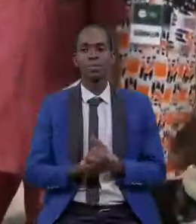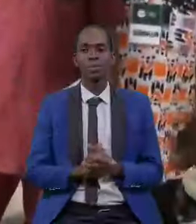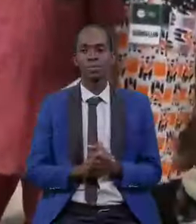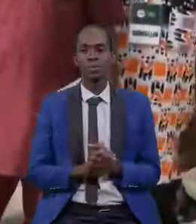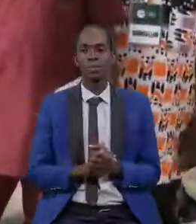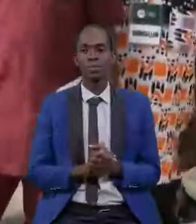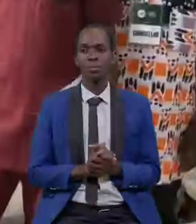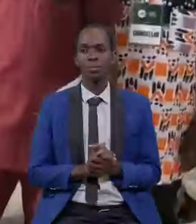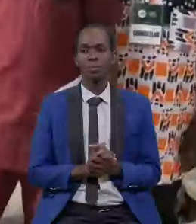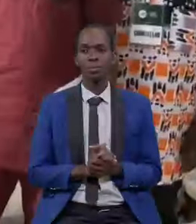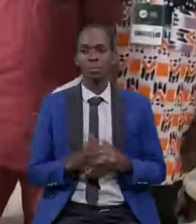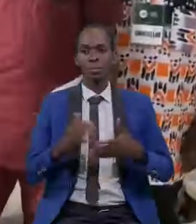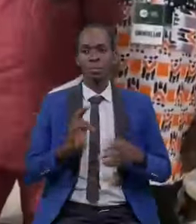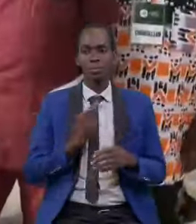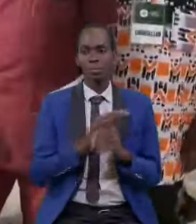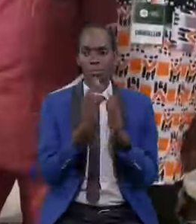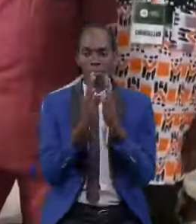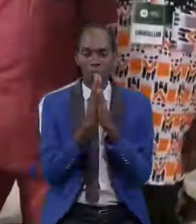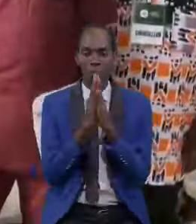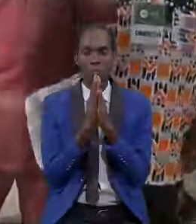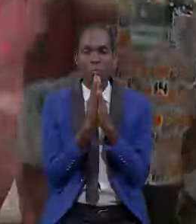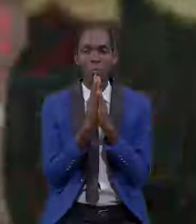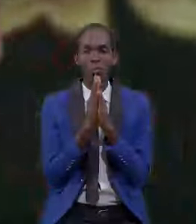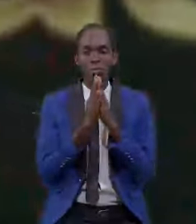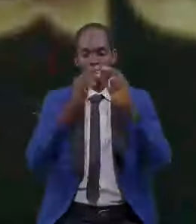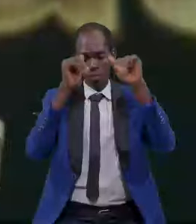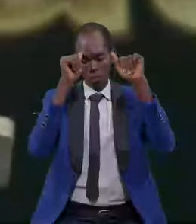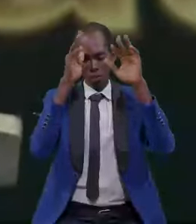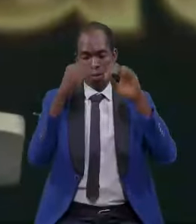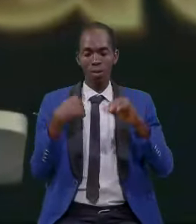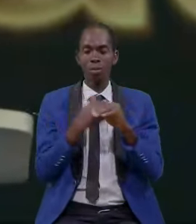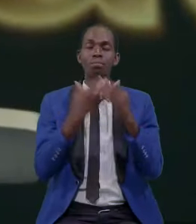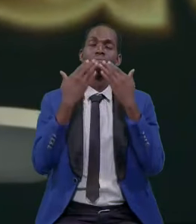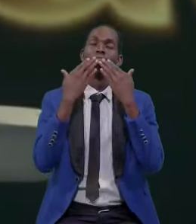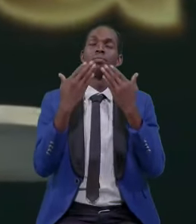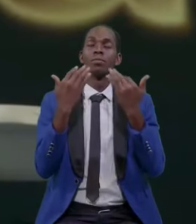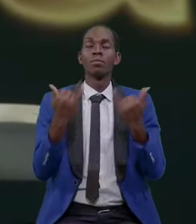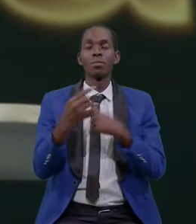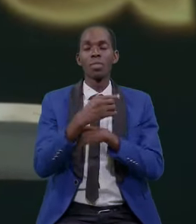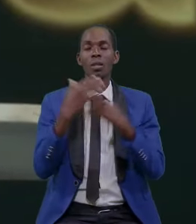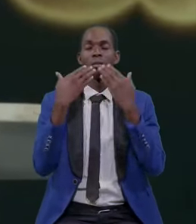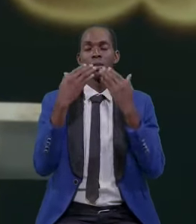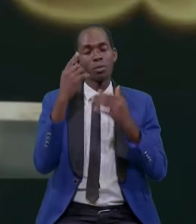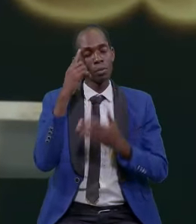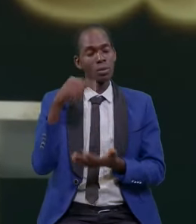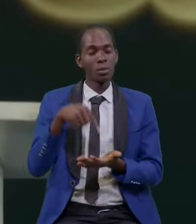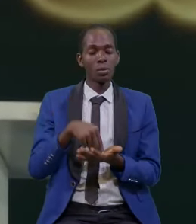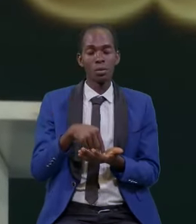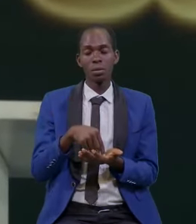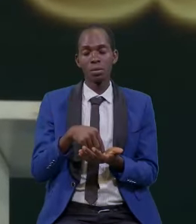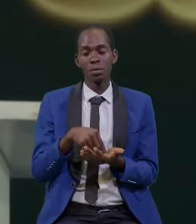Let's have a word of prayer. Father, we thank you today. We thank you for this day of